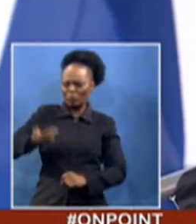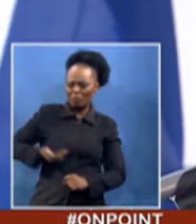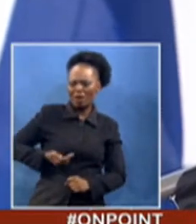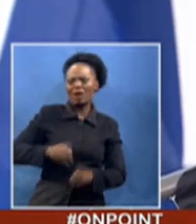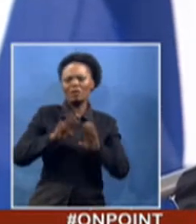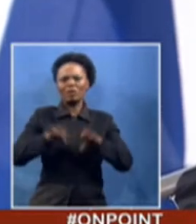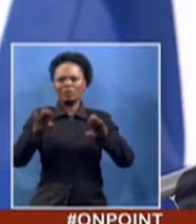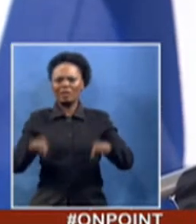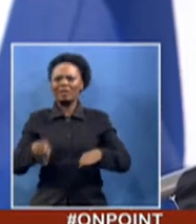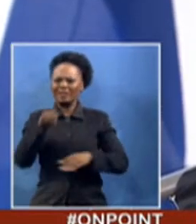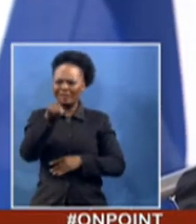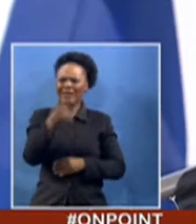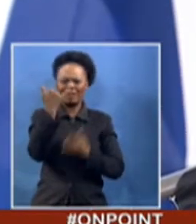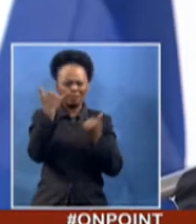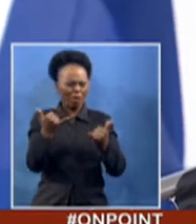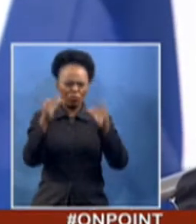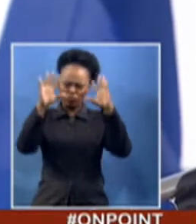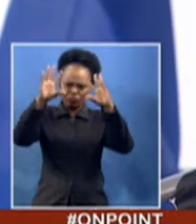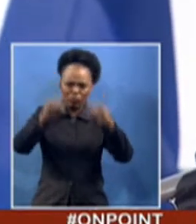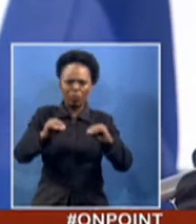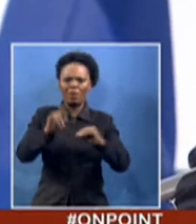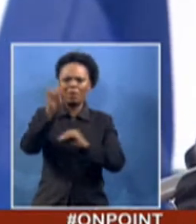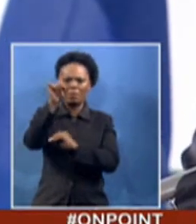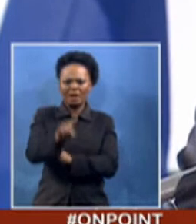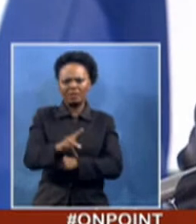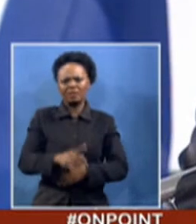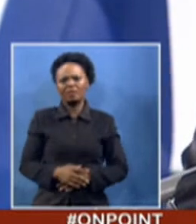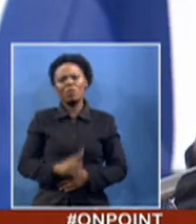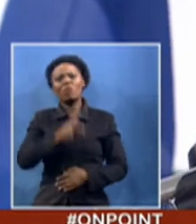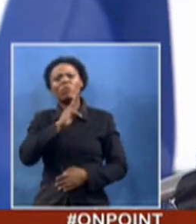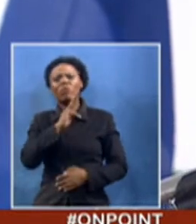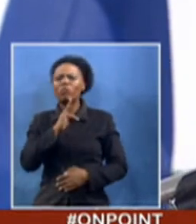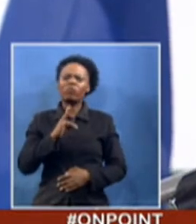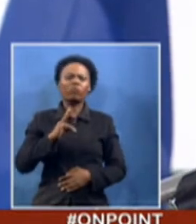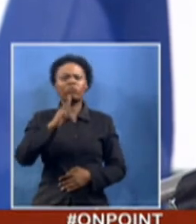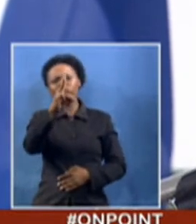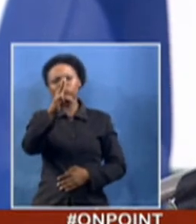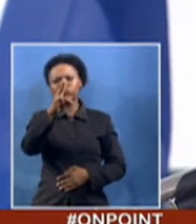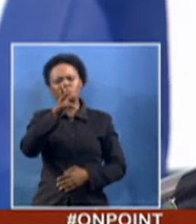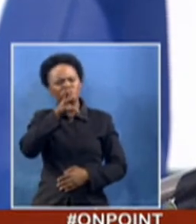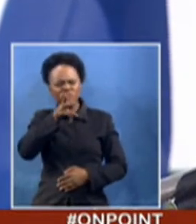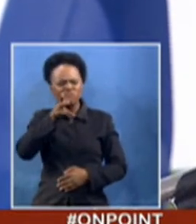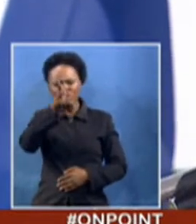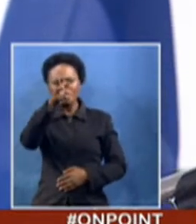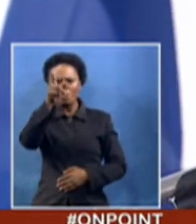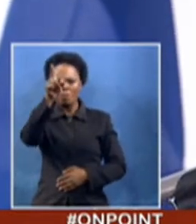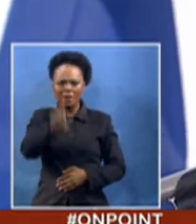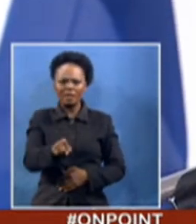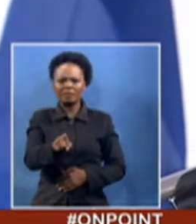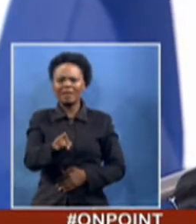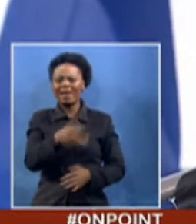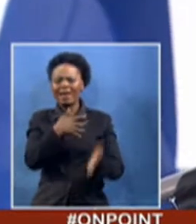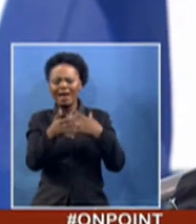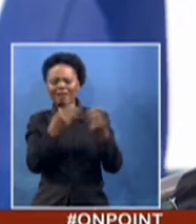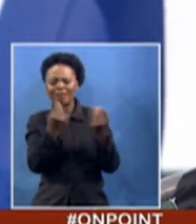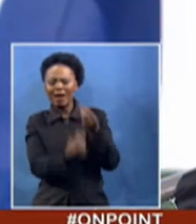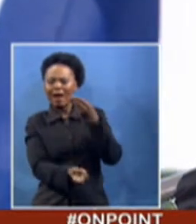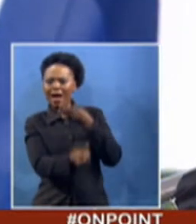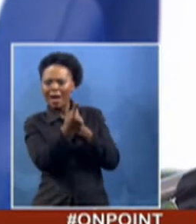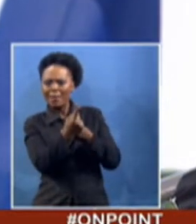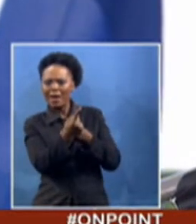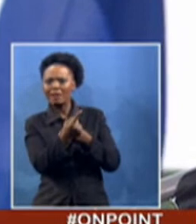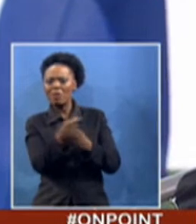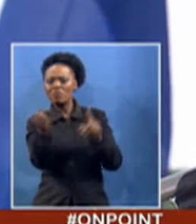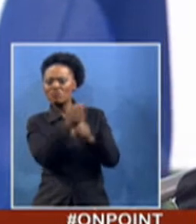children. We must speak out and report any instances of gender-based